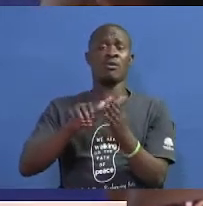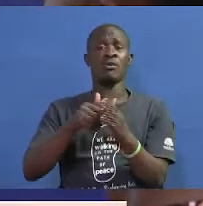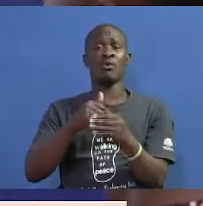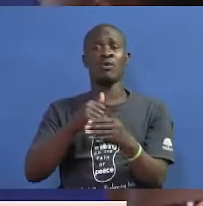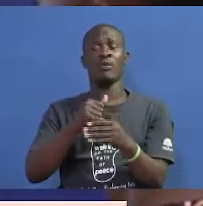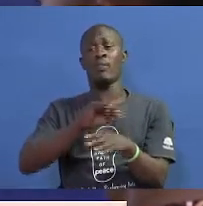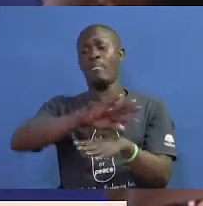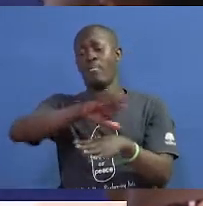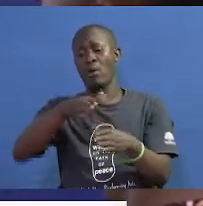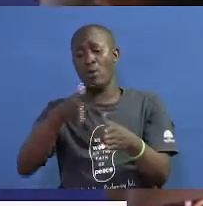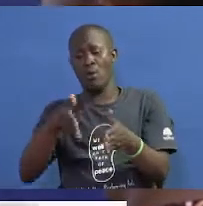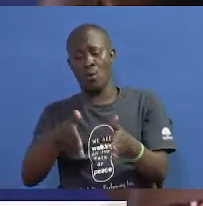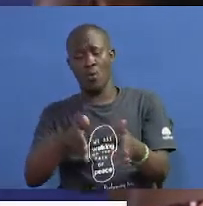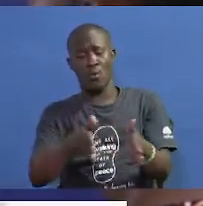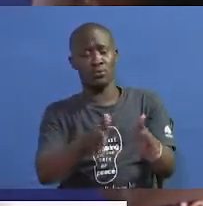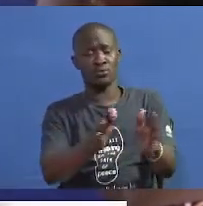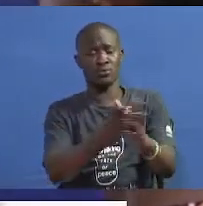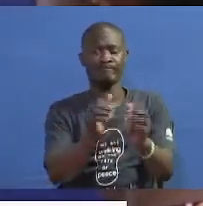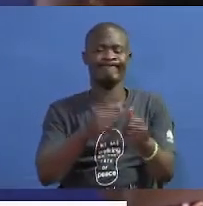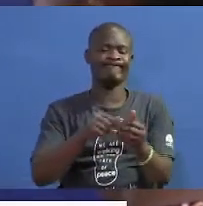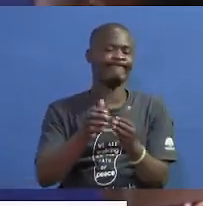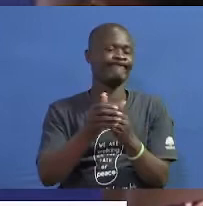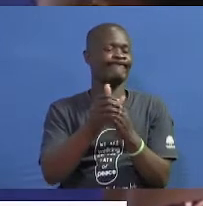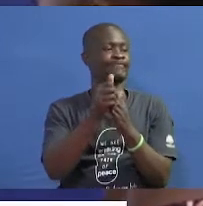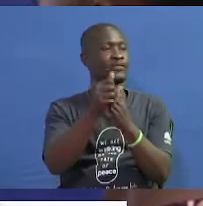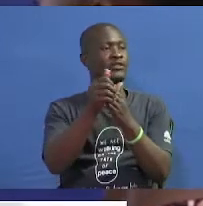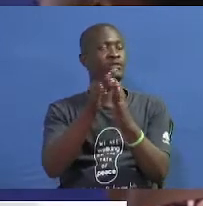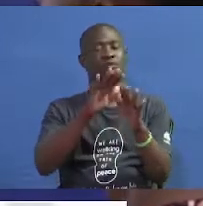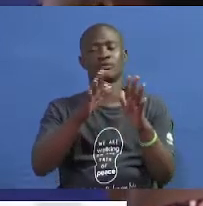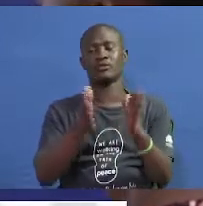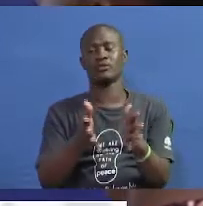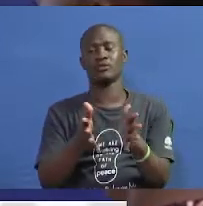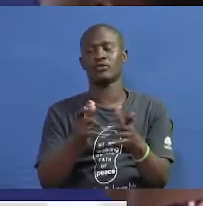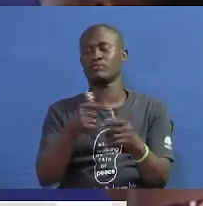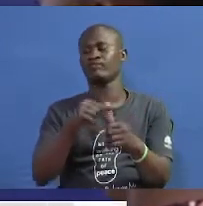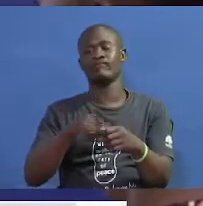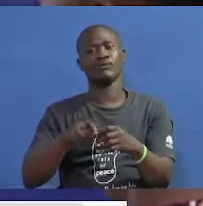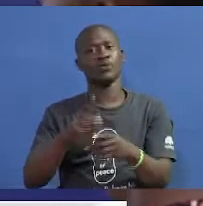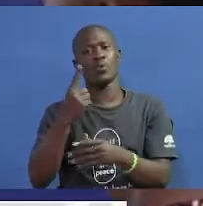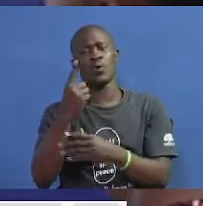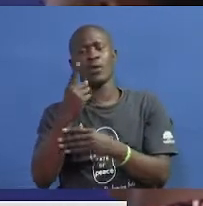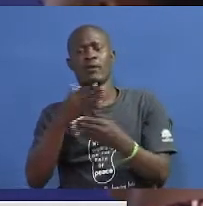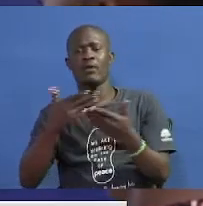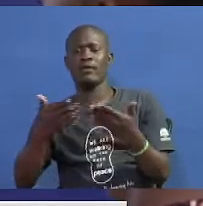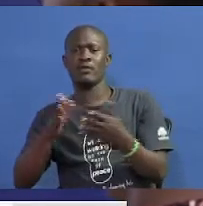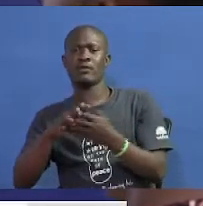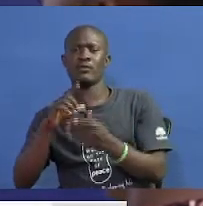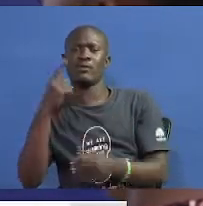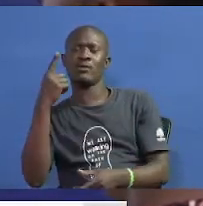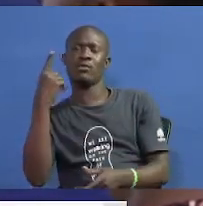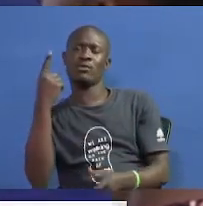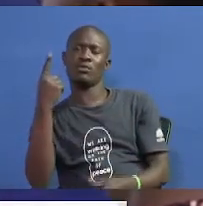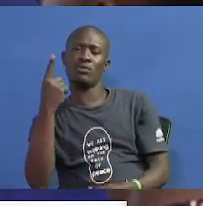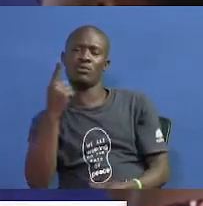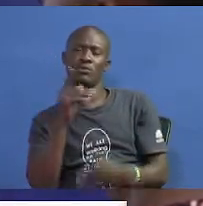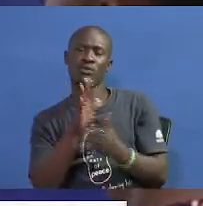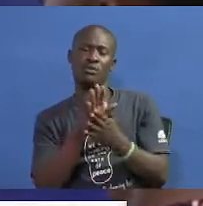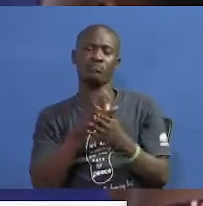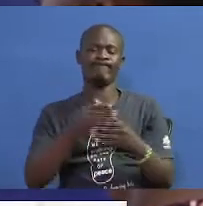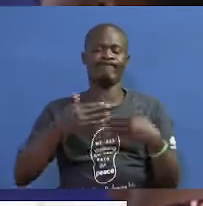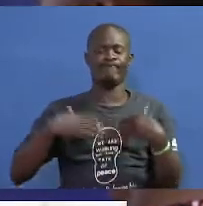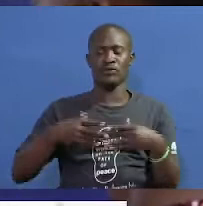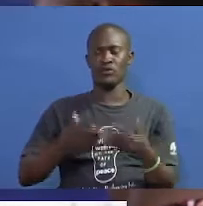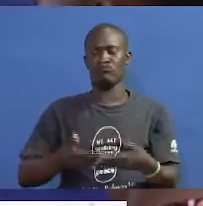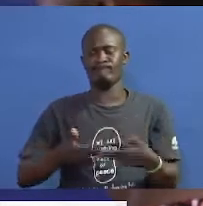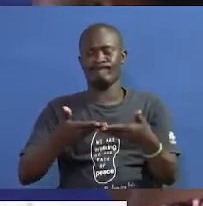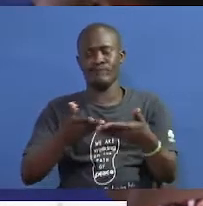ultrasound down the hallway and multiple specialists around you. It's another thing entirely to be the only healthcare provider for like